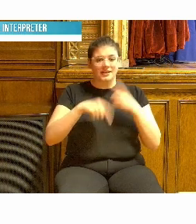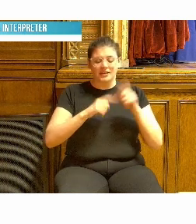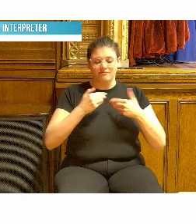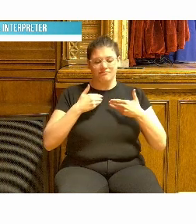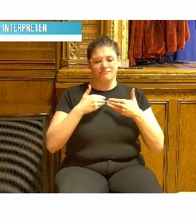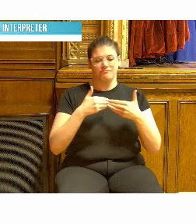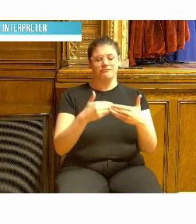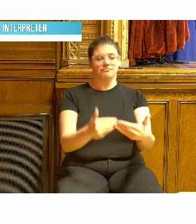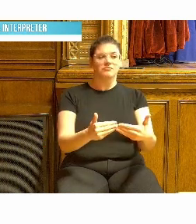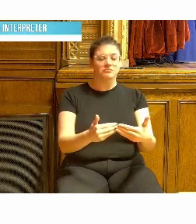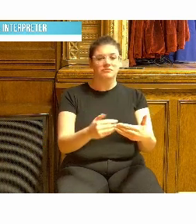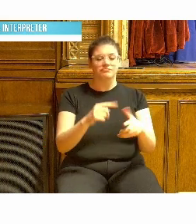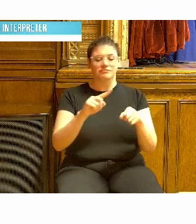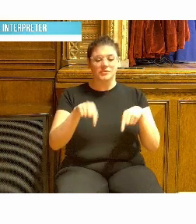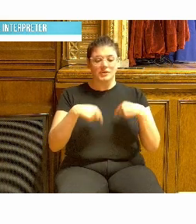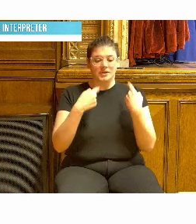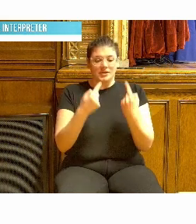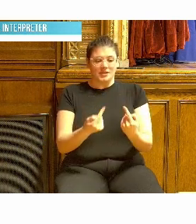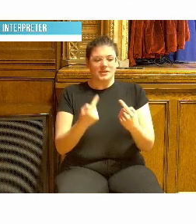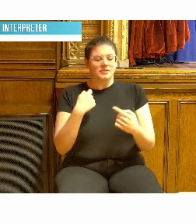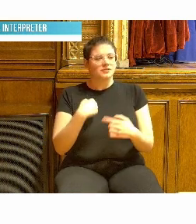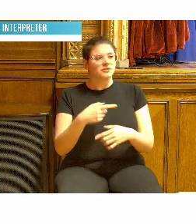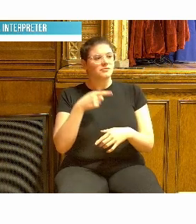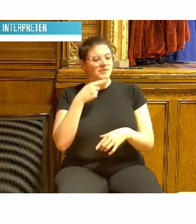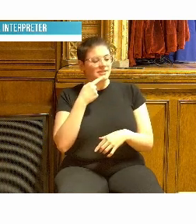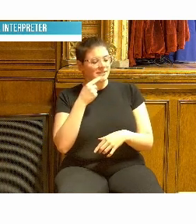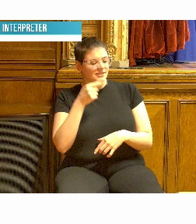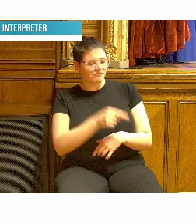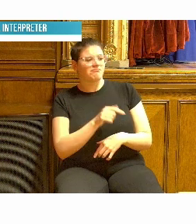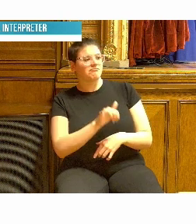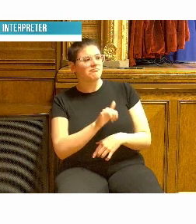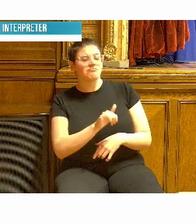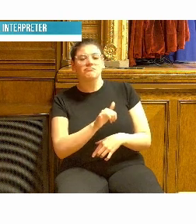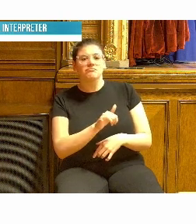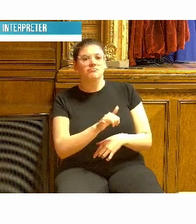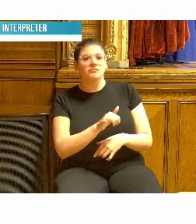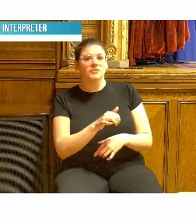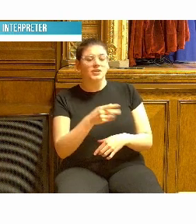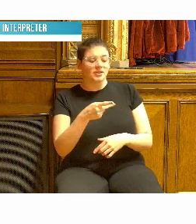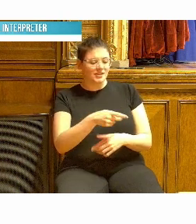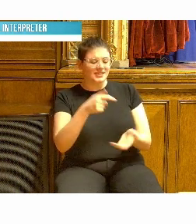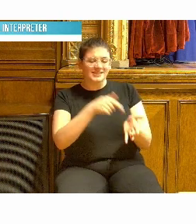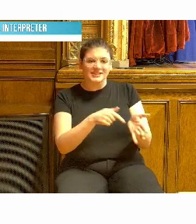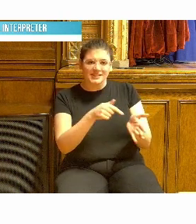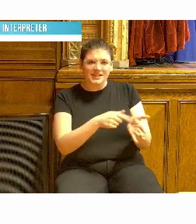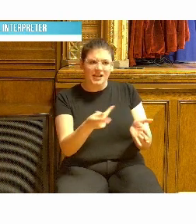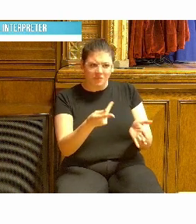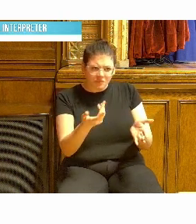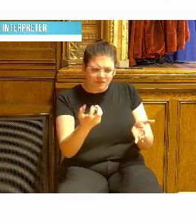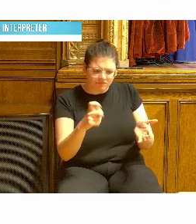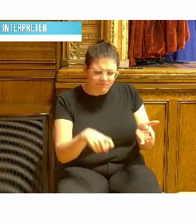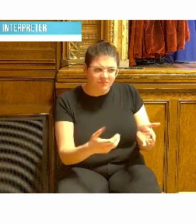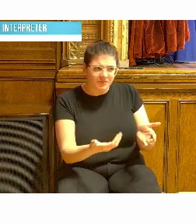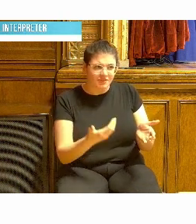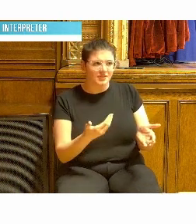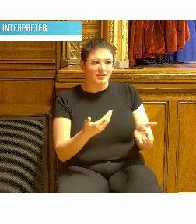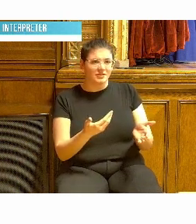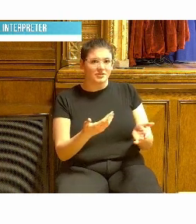of black people. They can't go forward until we get the debt that's owed. The reason being, look what happened during the Civil